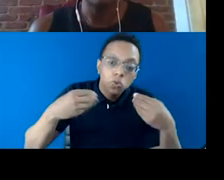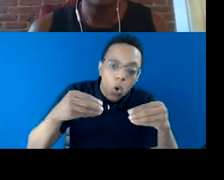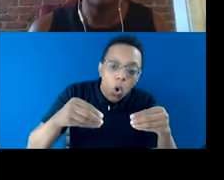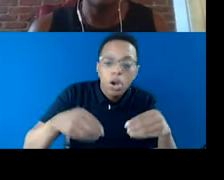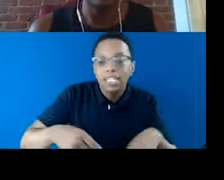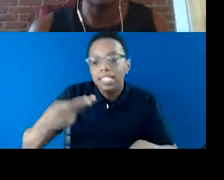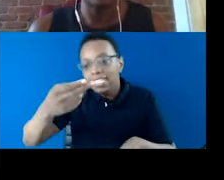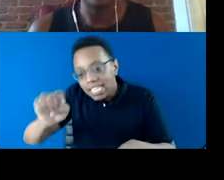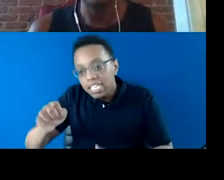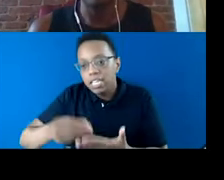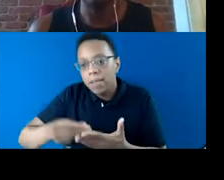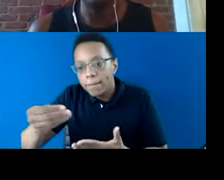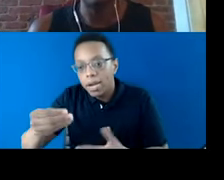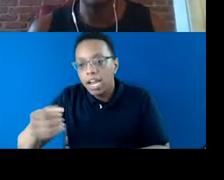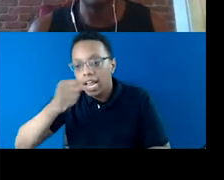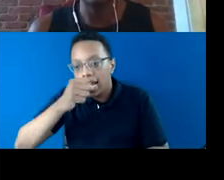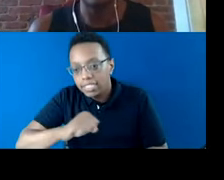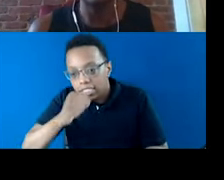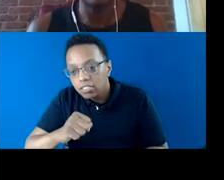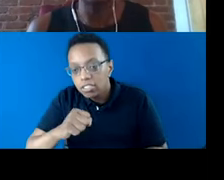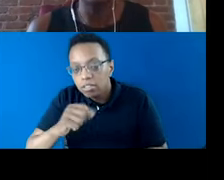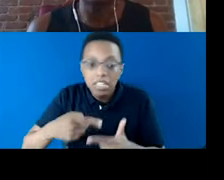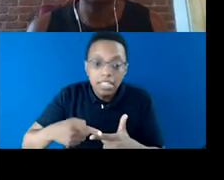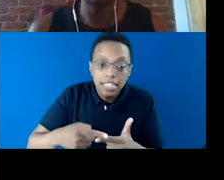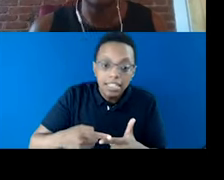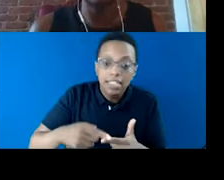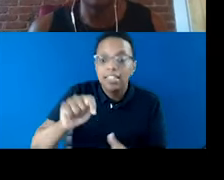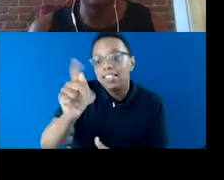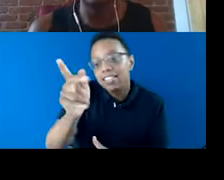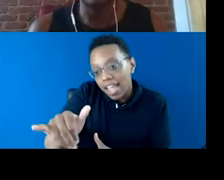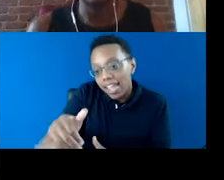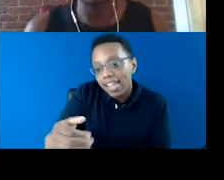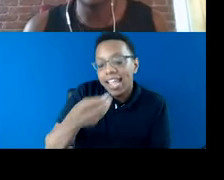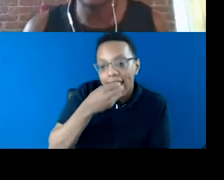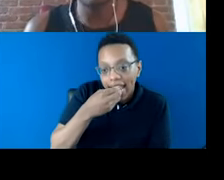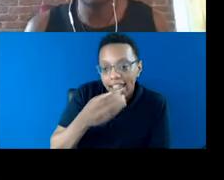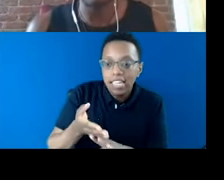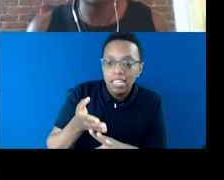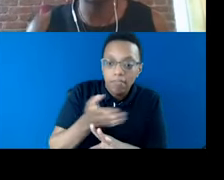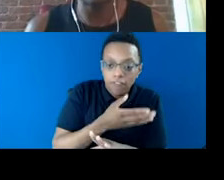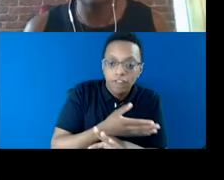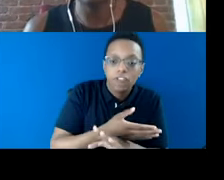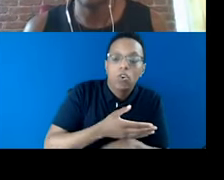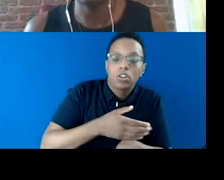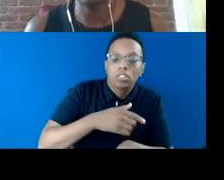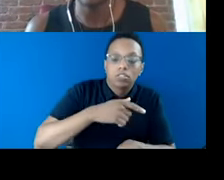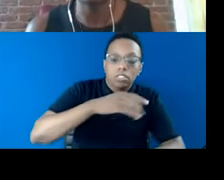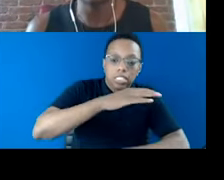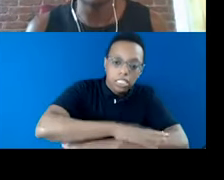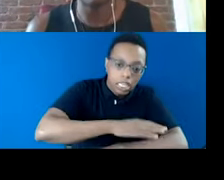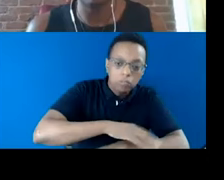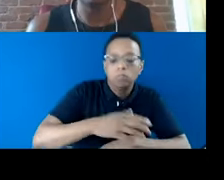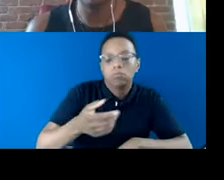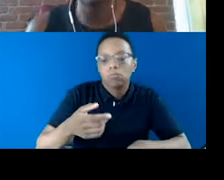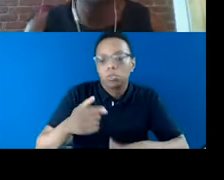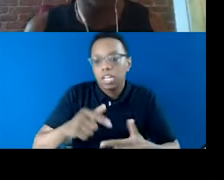cream, and then they ate the ice cream before they got to the counter, so he had to hand the cashier an empty wrapper to ring up. That would be how you